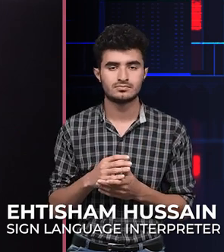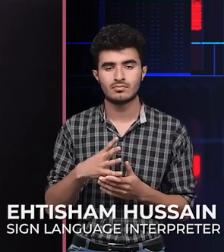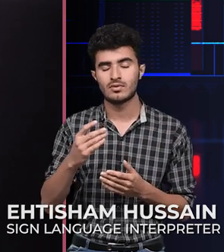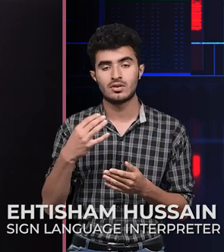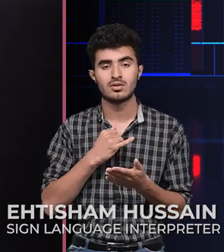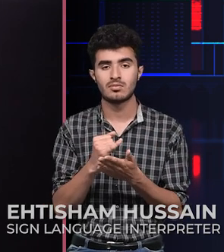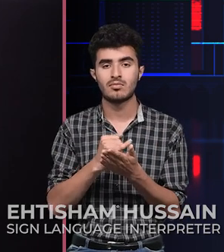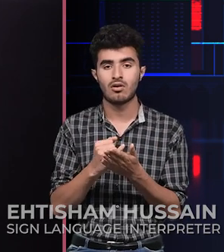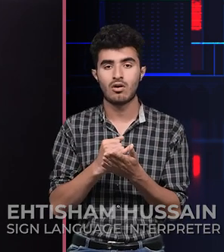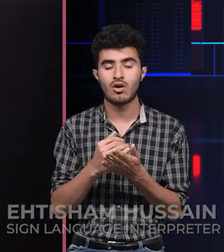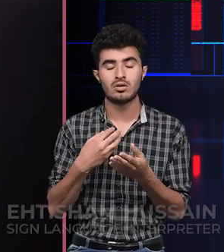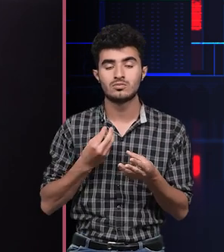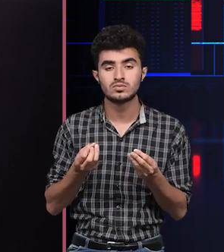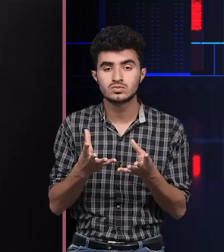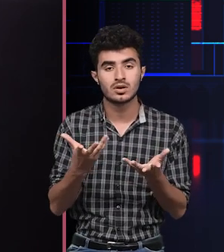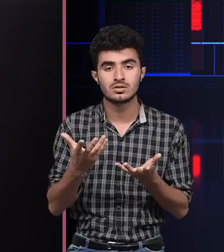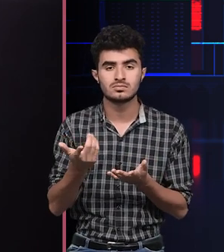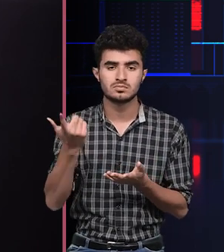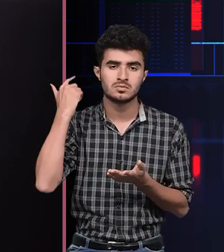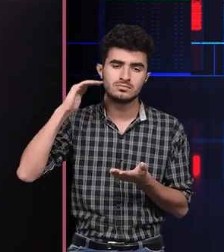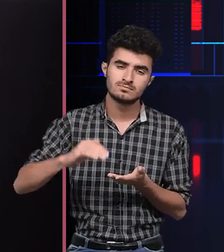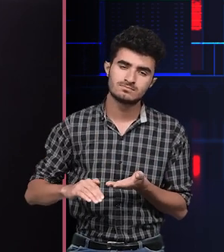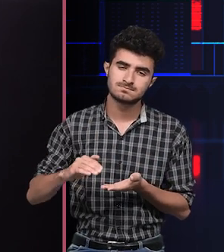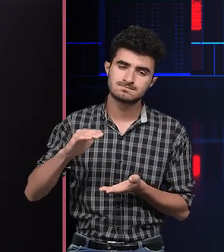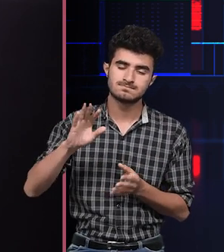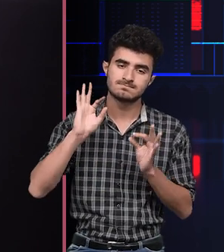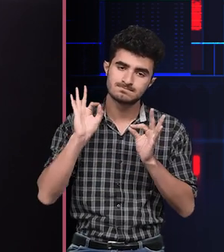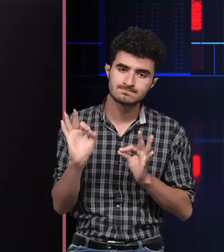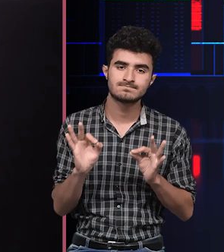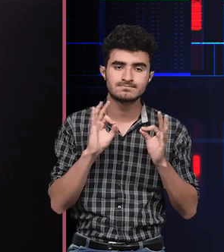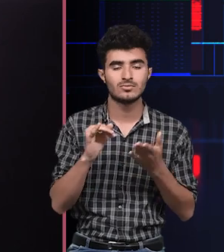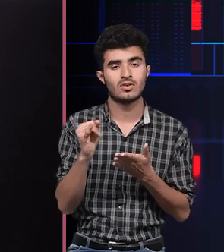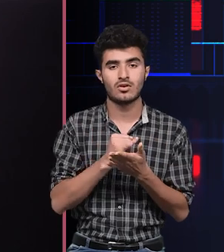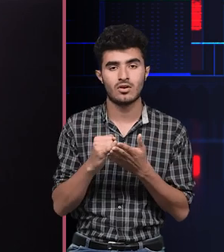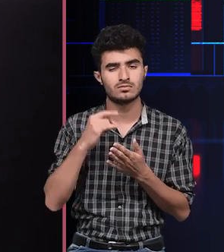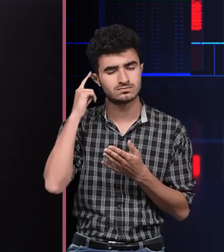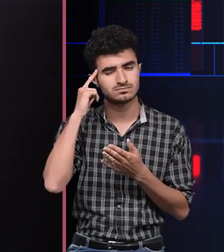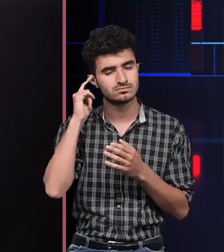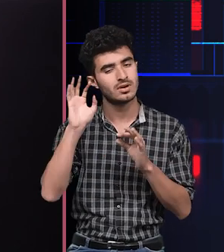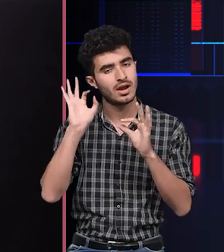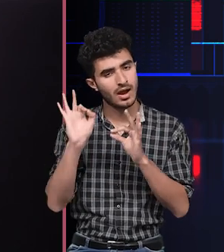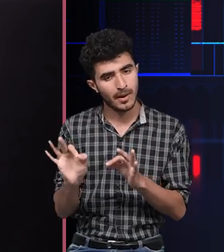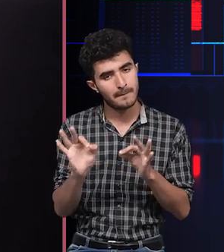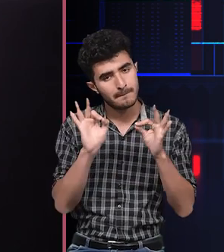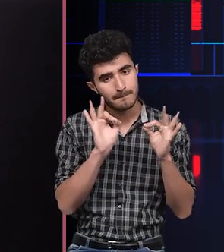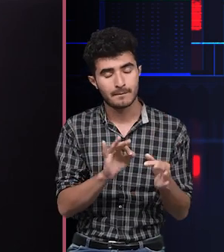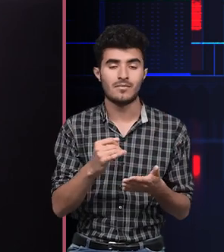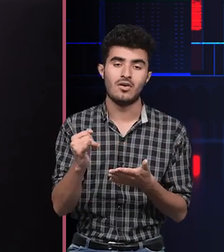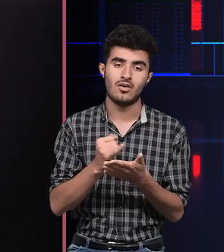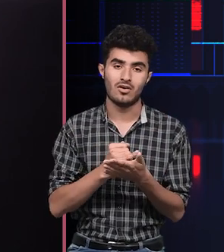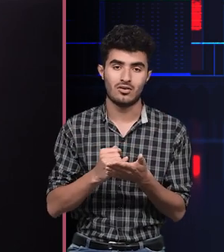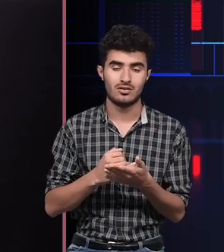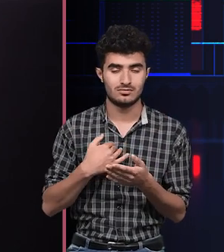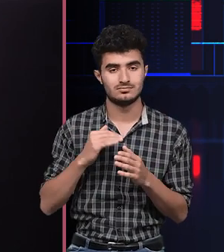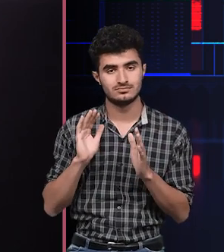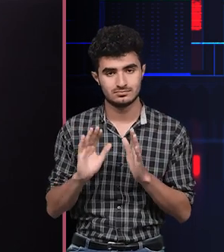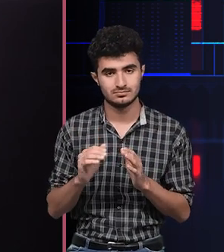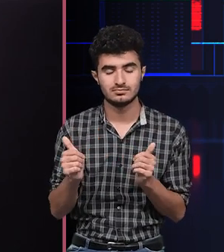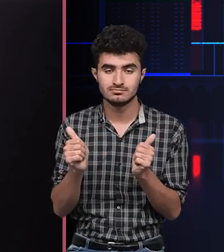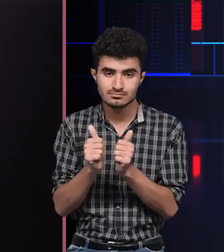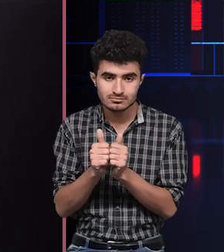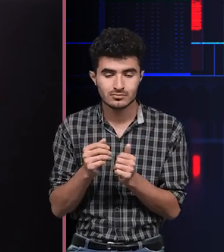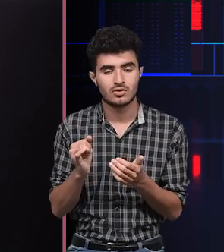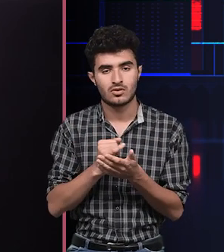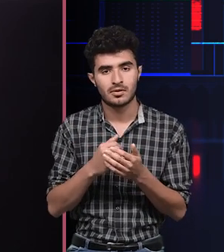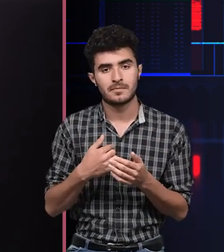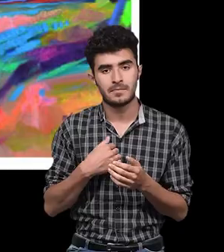The art came into my life right at the beginning. As far back as I can go, it was always there and always very